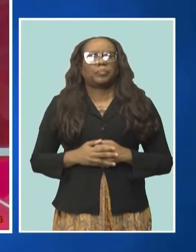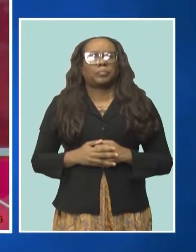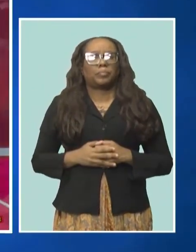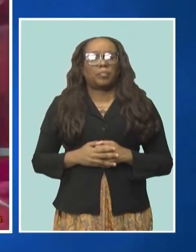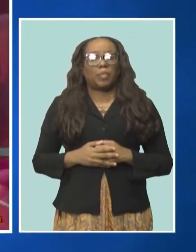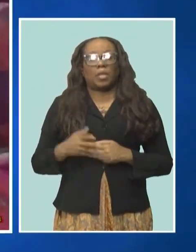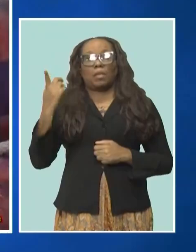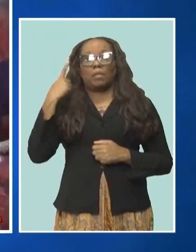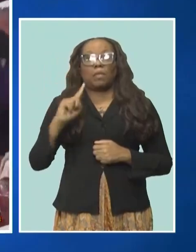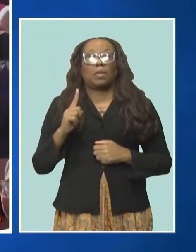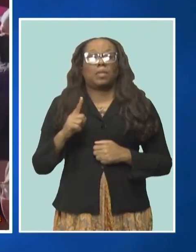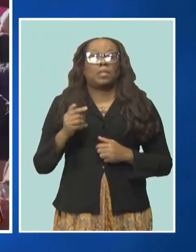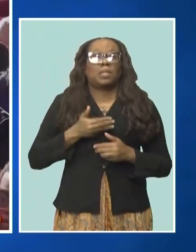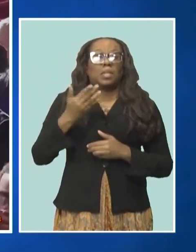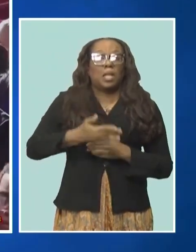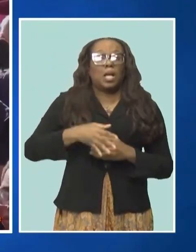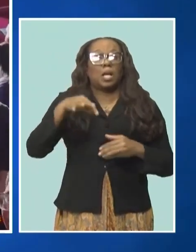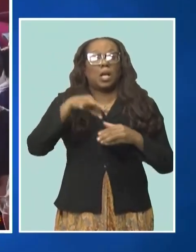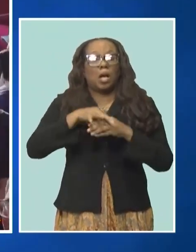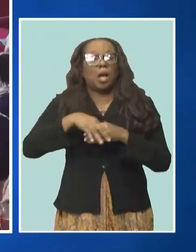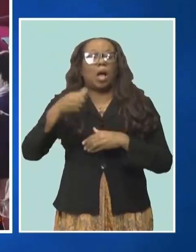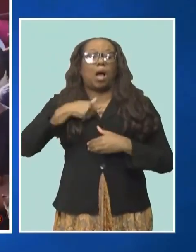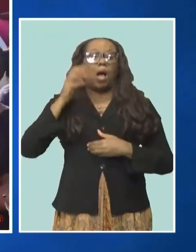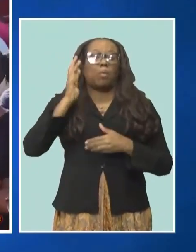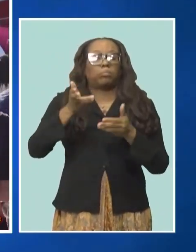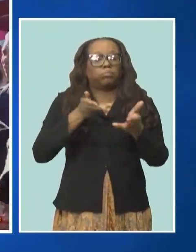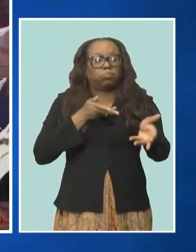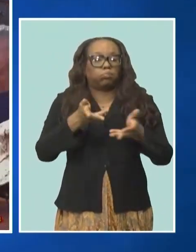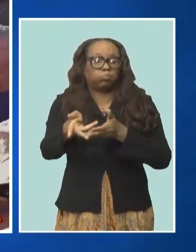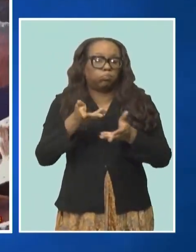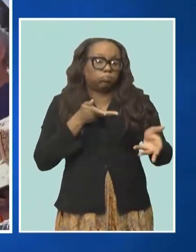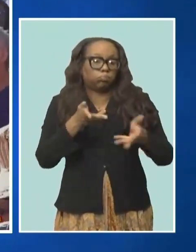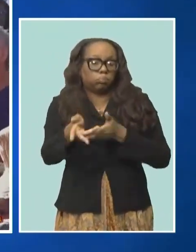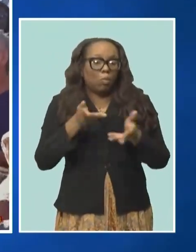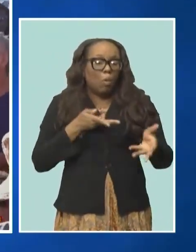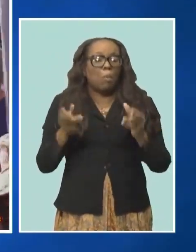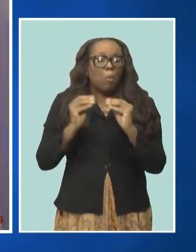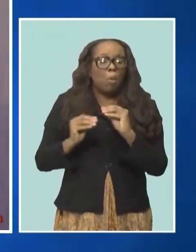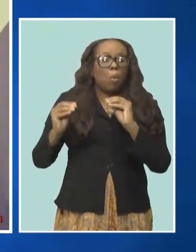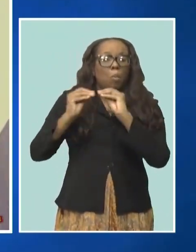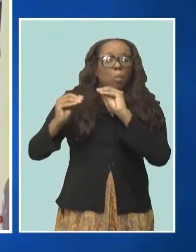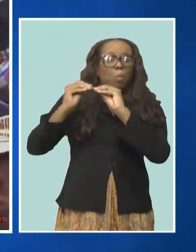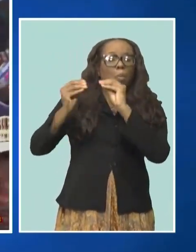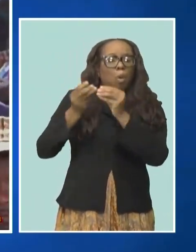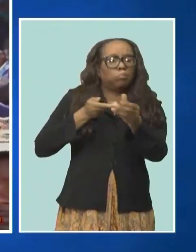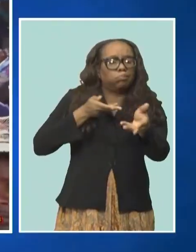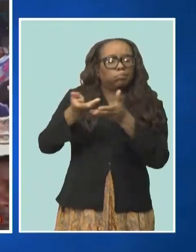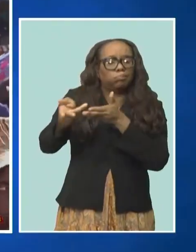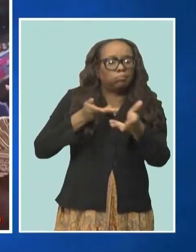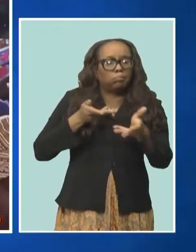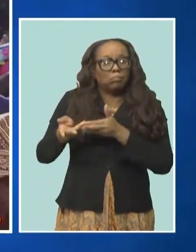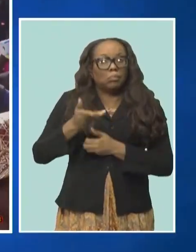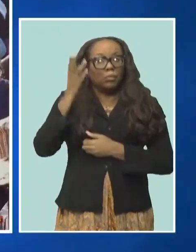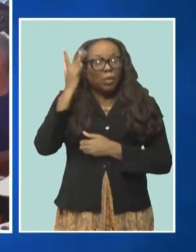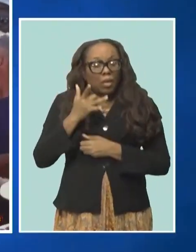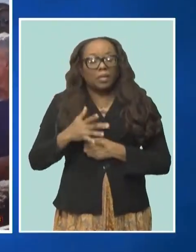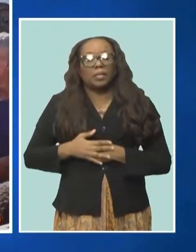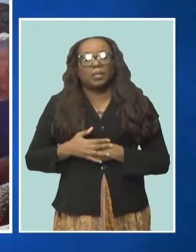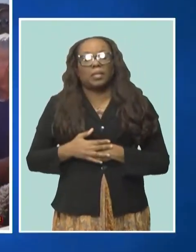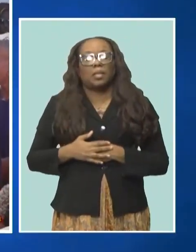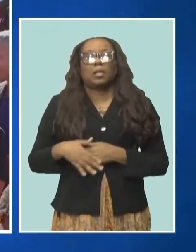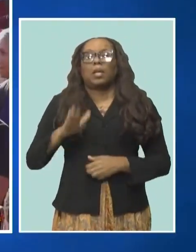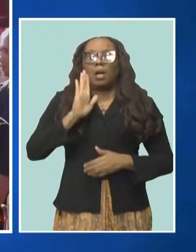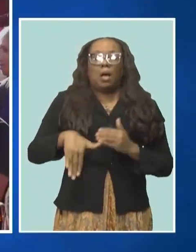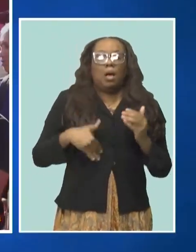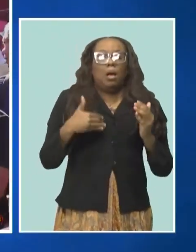have the opportunity to talk with you more and more, because we are at that stage in this country where